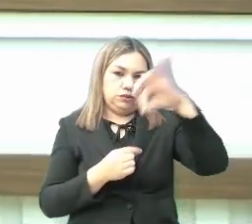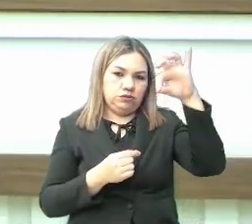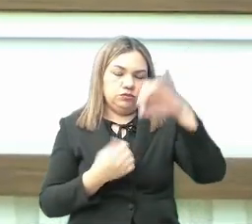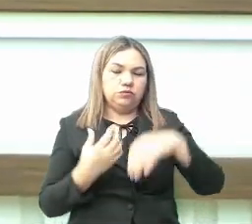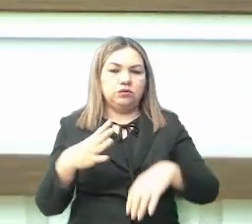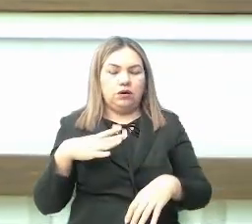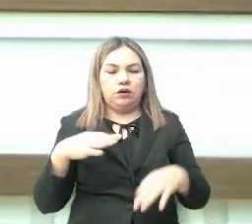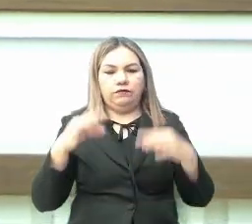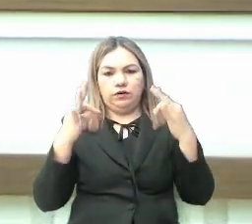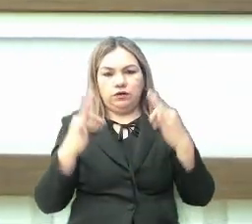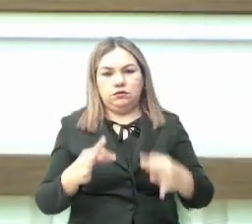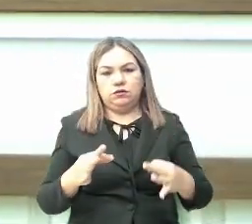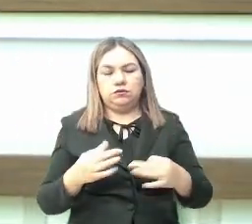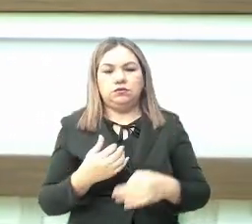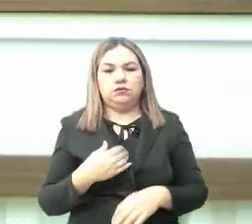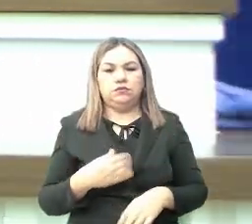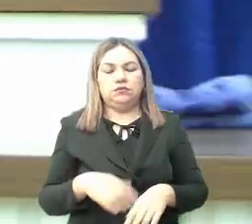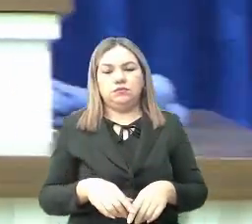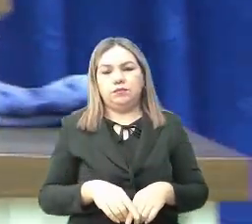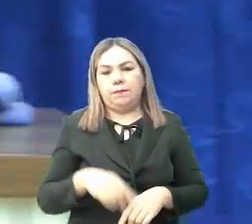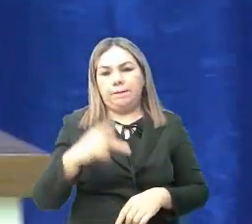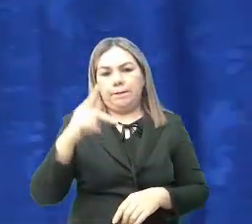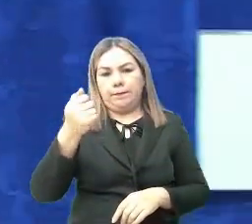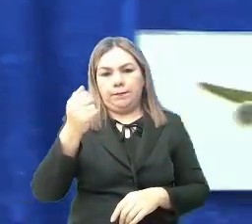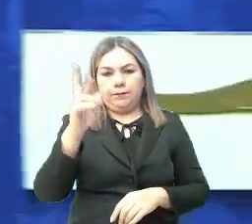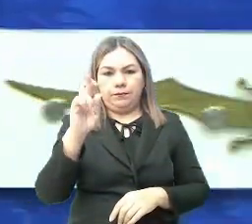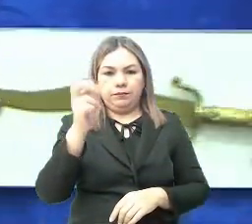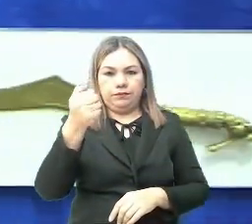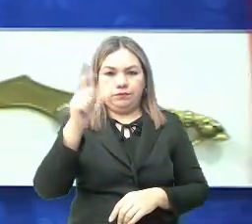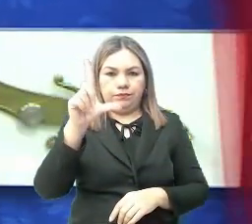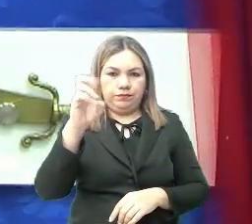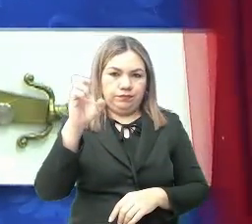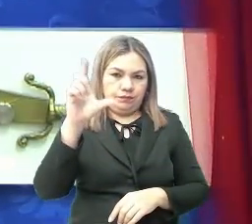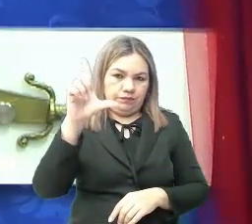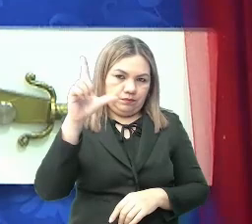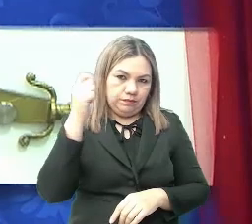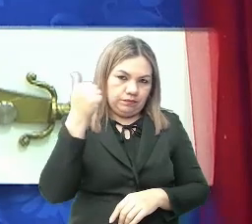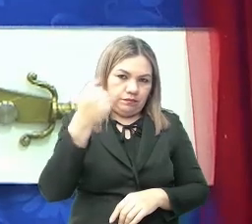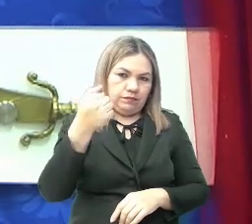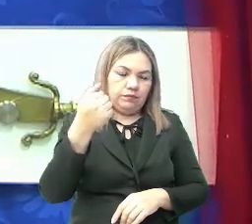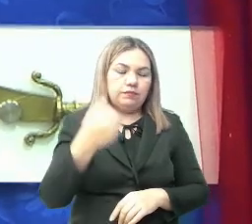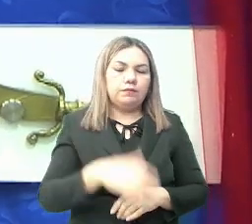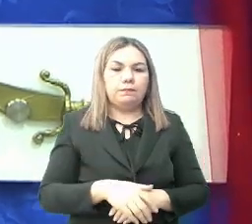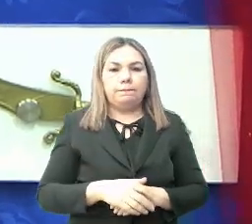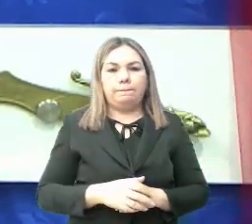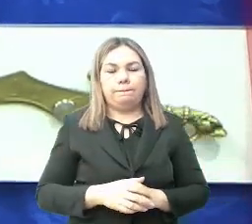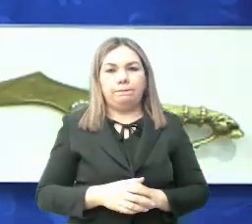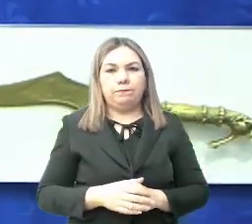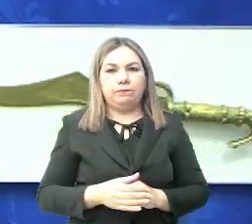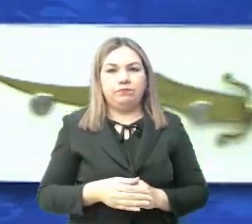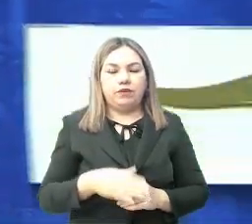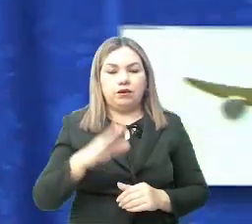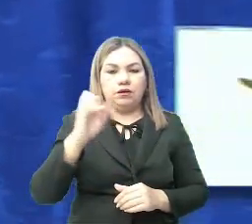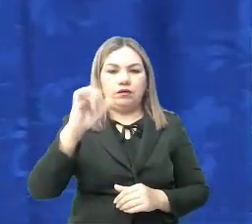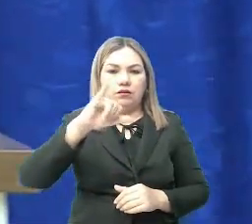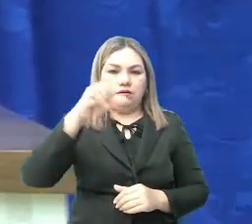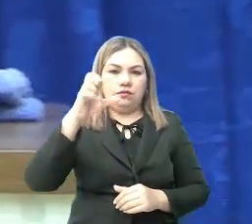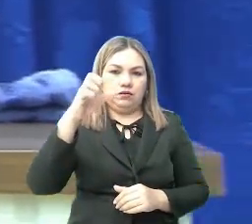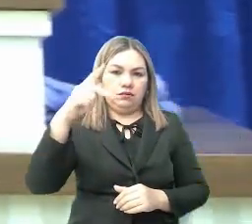spiritual part, because there are parallel things. There's literal things that we're going to give example